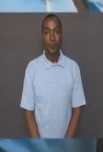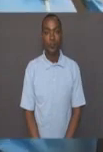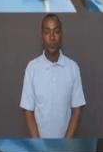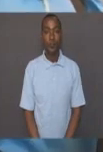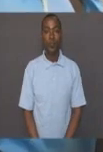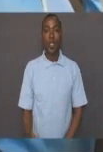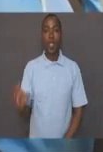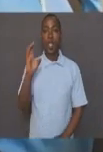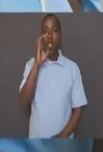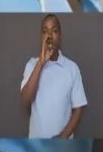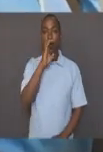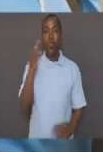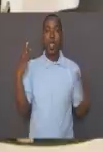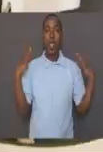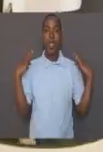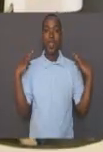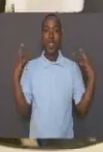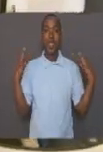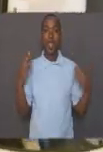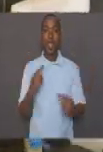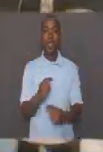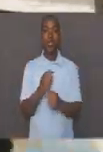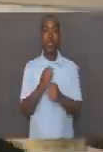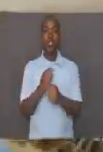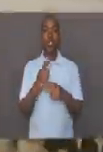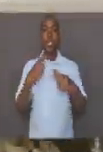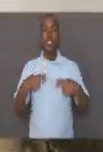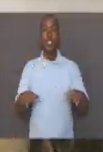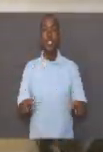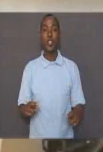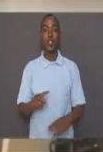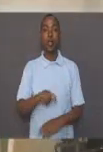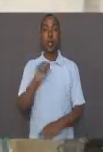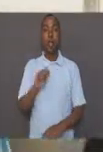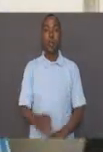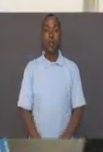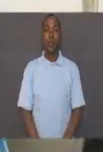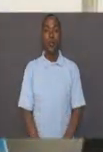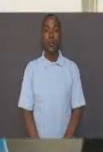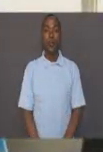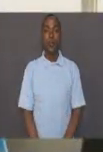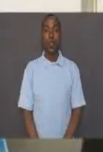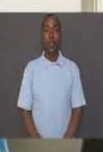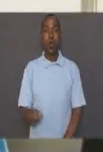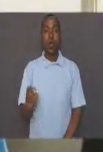The Ethiopian Health and Nutrition Research Institute, or the